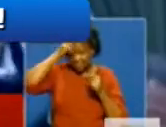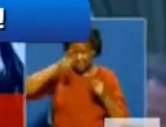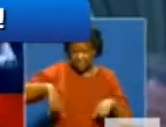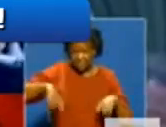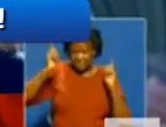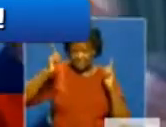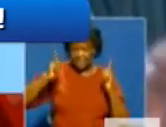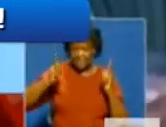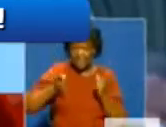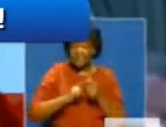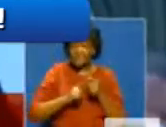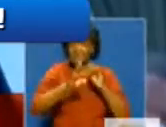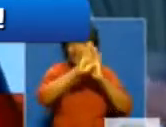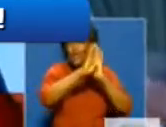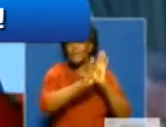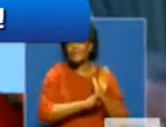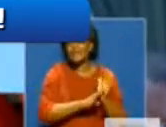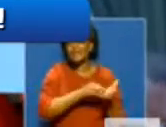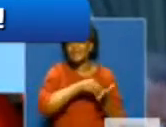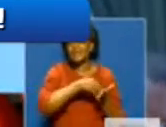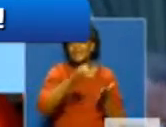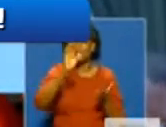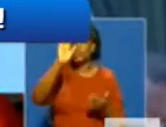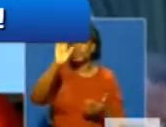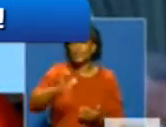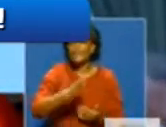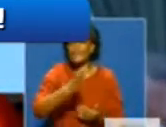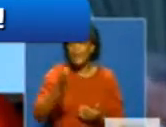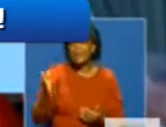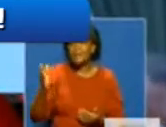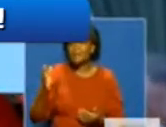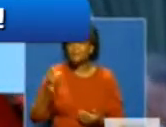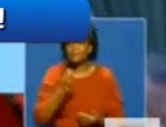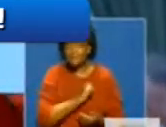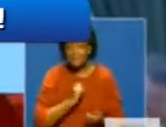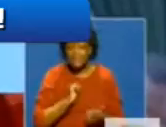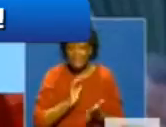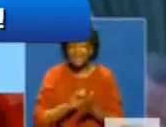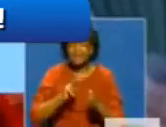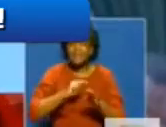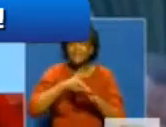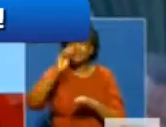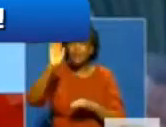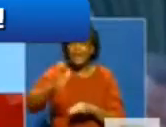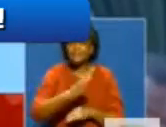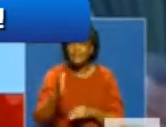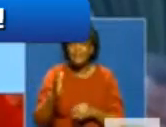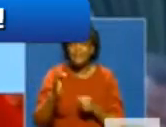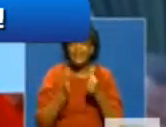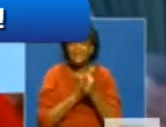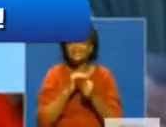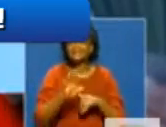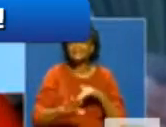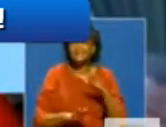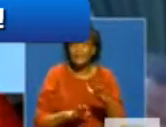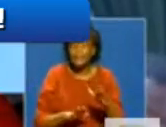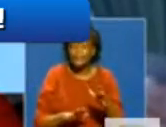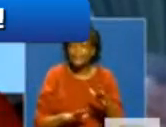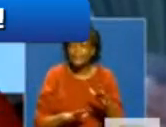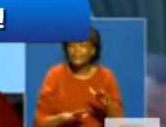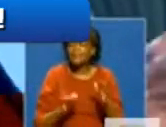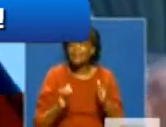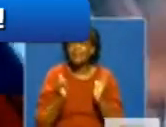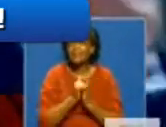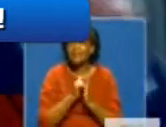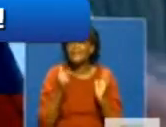now the bill is sent to the 2 houses of parliament, the Senate and the National Assembly, and that's the 8th step. At that point,